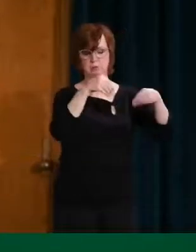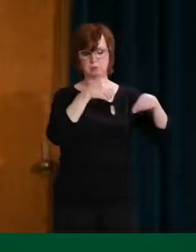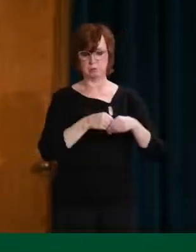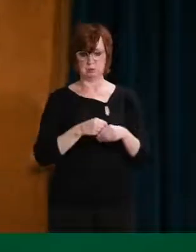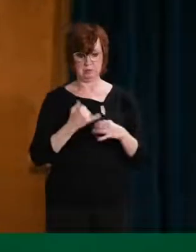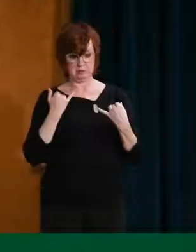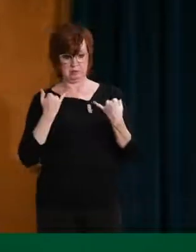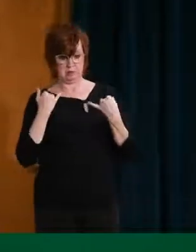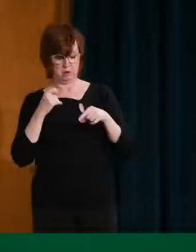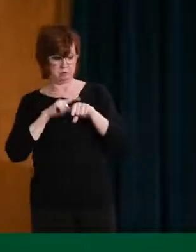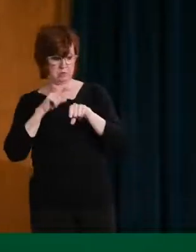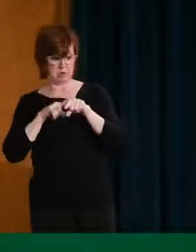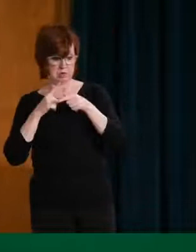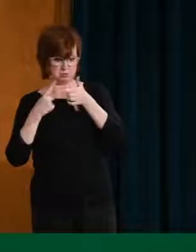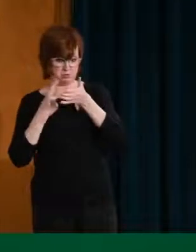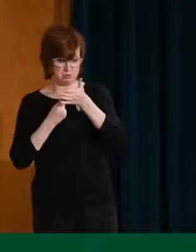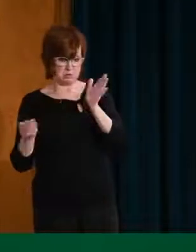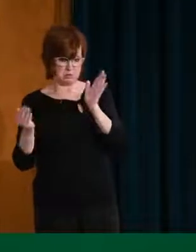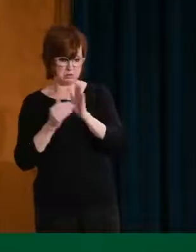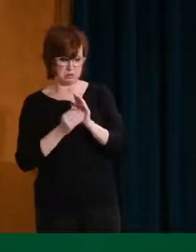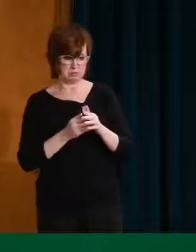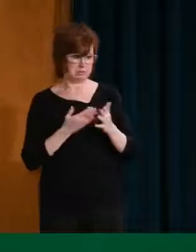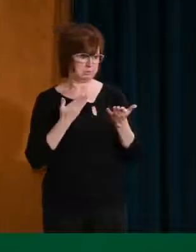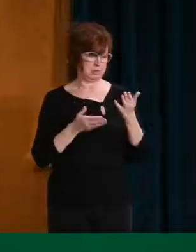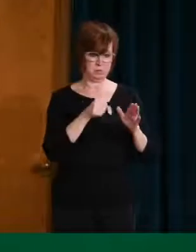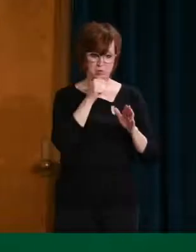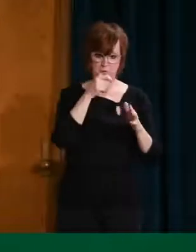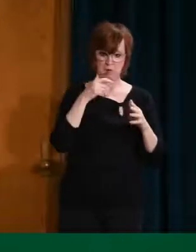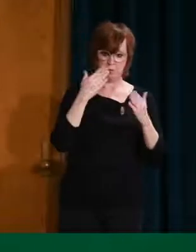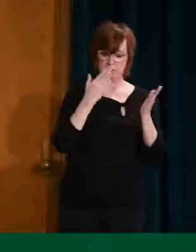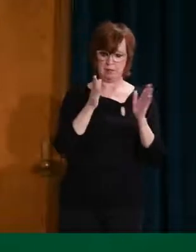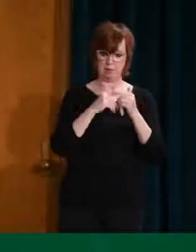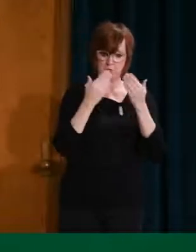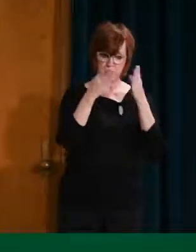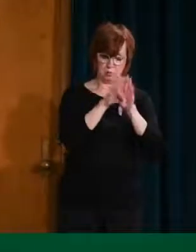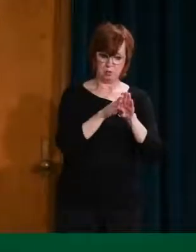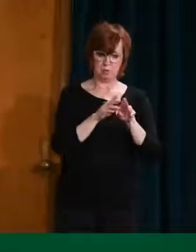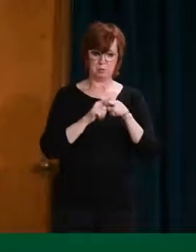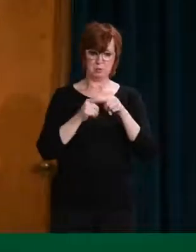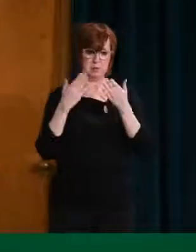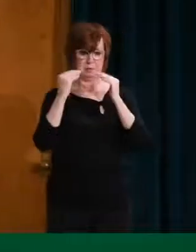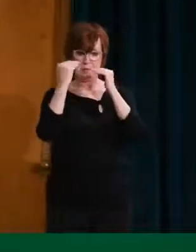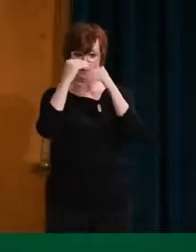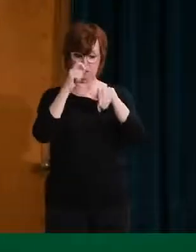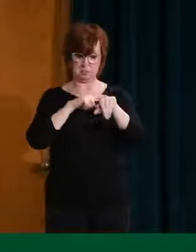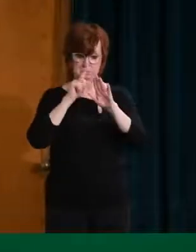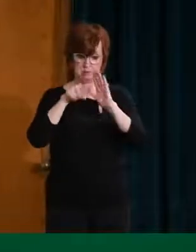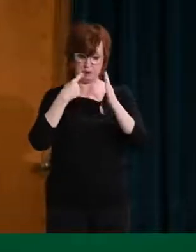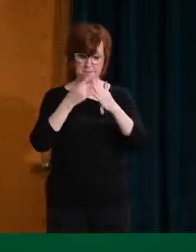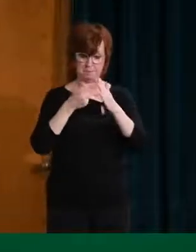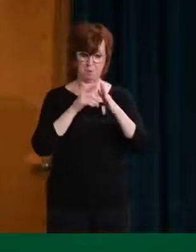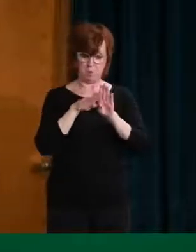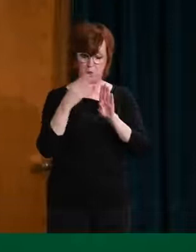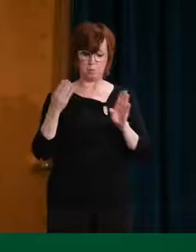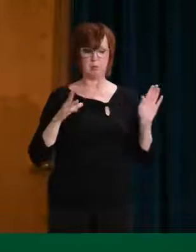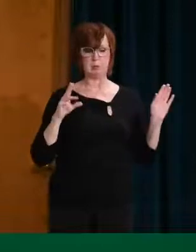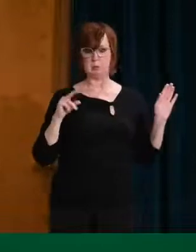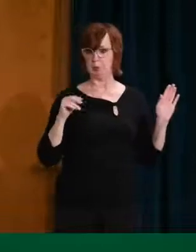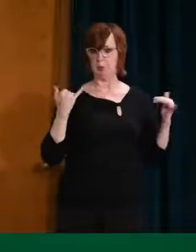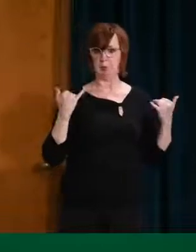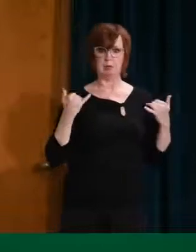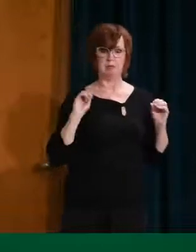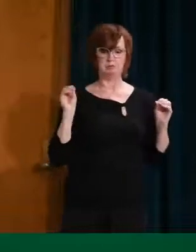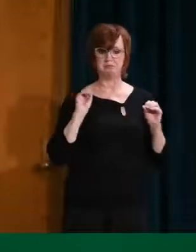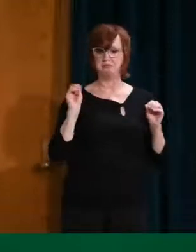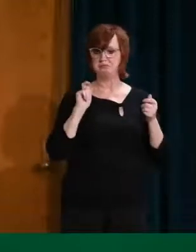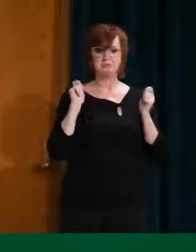close them now, are there other restrictions that you're considering? No restrictions that we're actively considering today, as